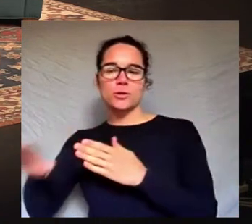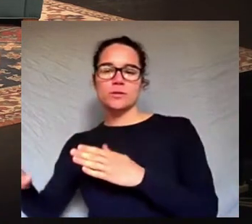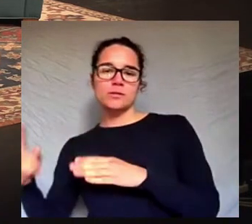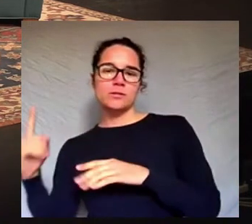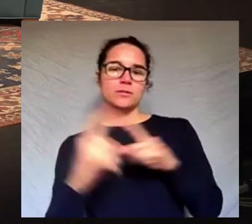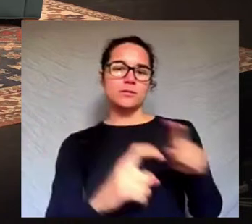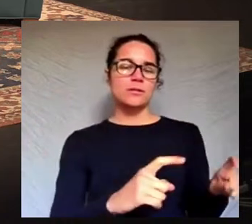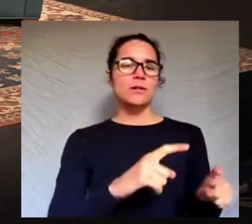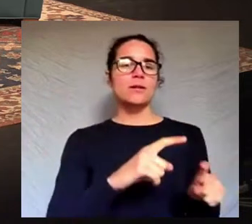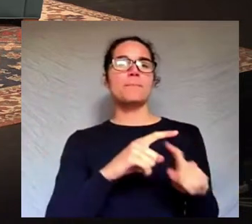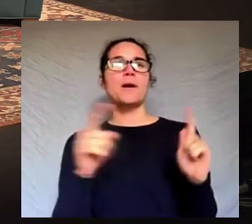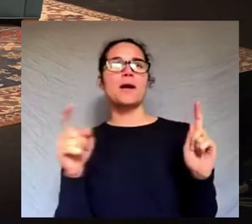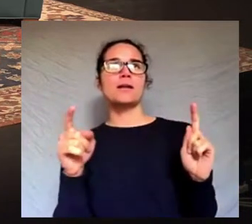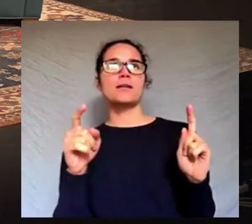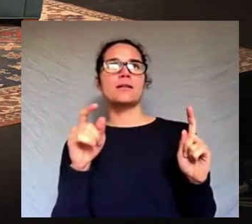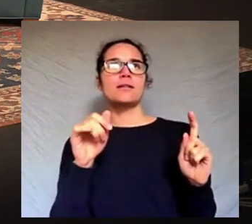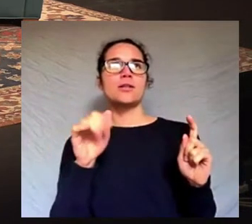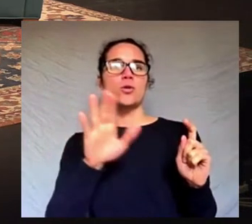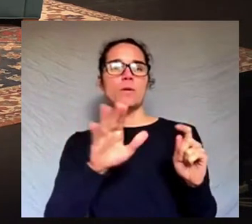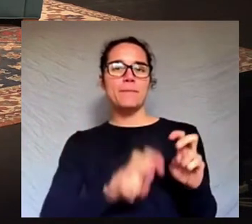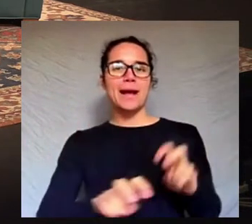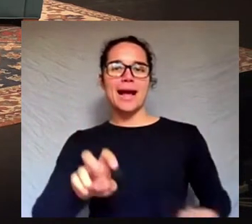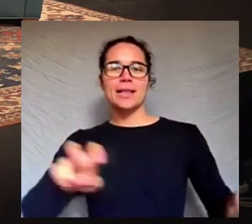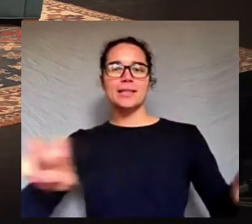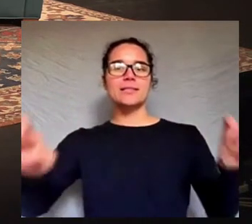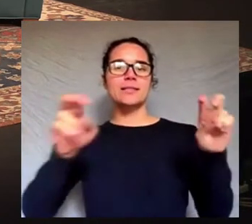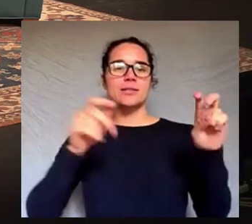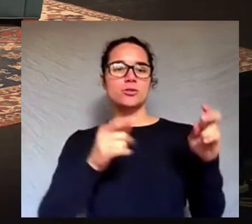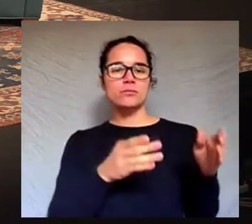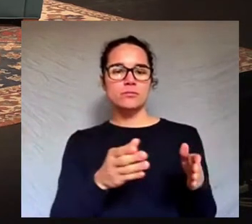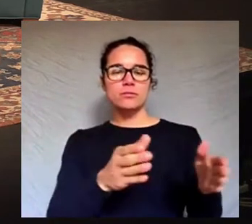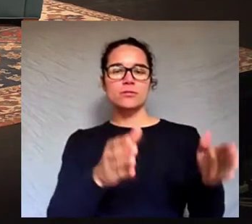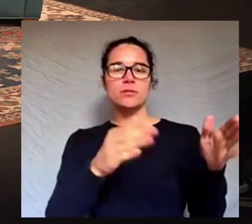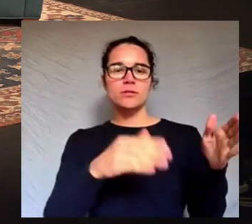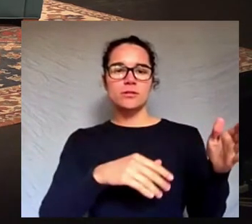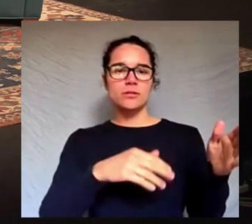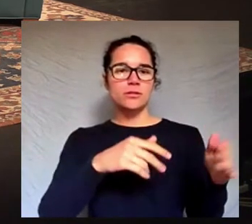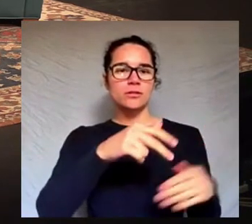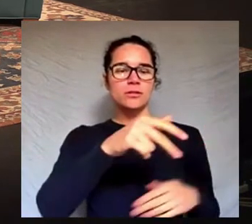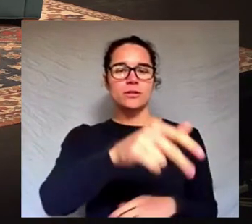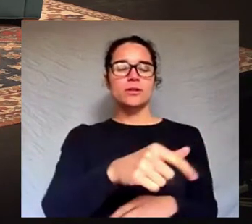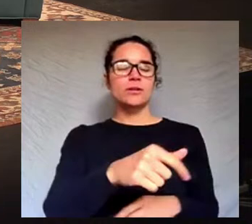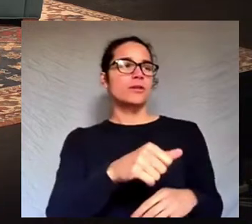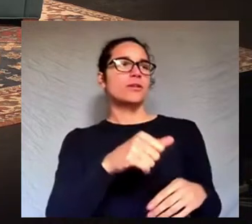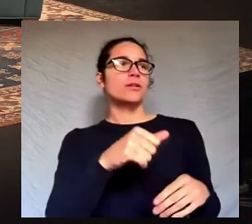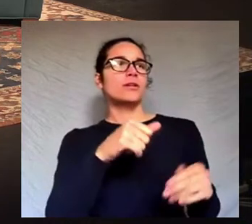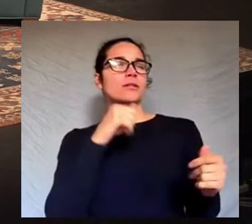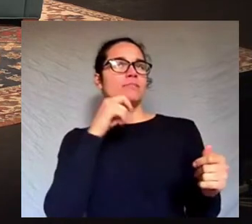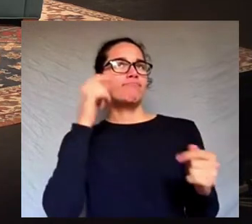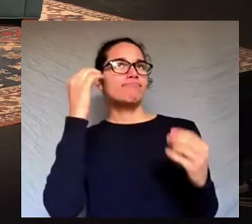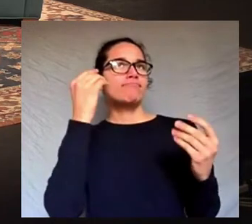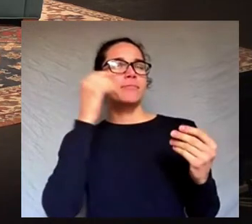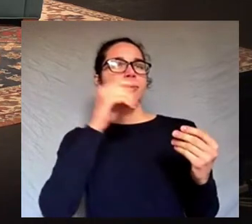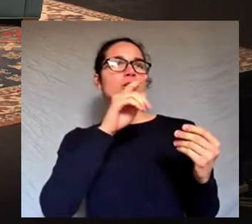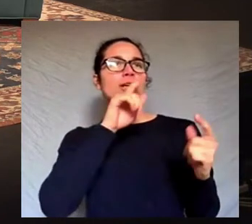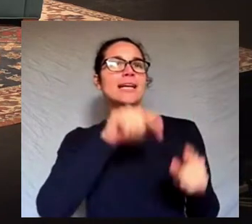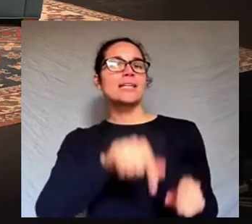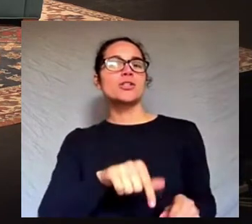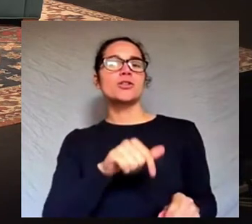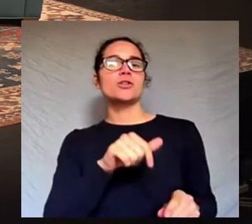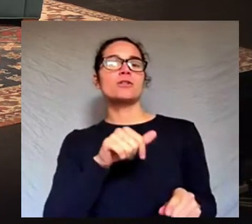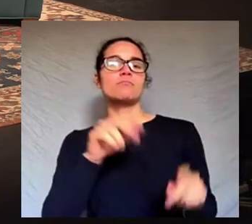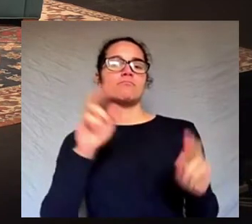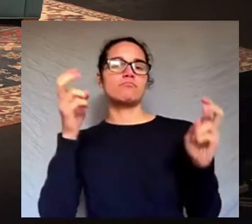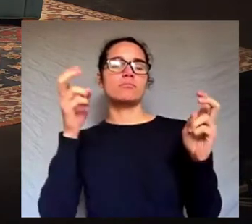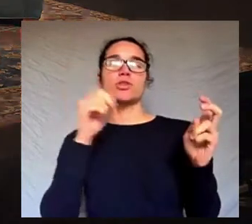paths, about the paths that you took. And I thought, Justice Sotomayor, the wisdom of your answer to that, that don't set out to end up on the